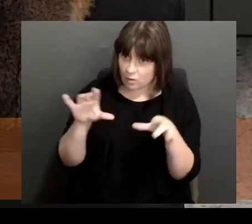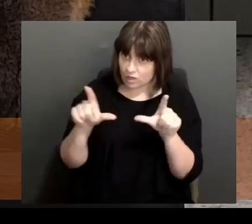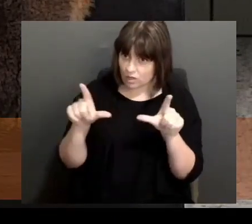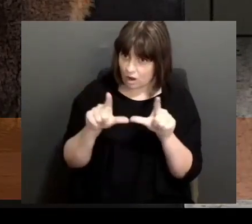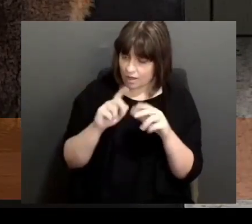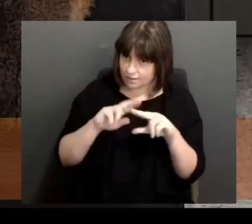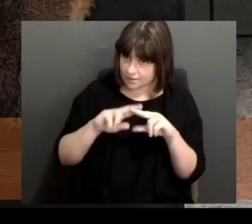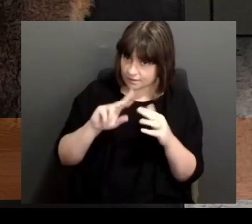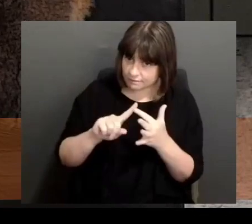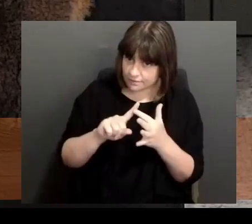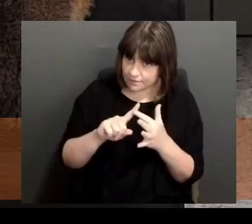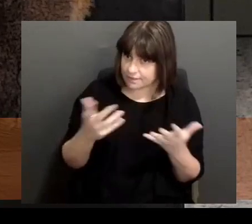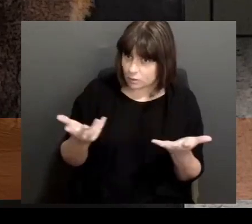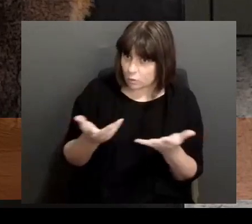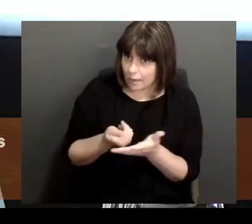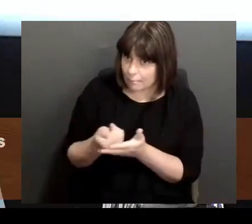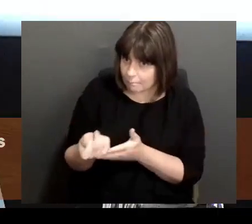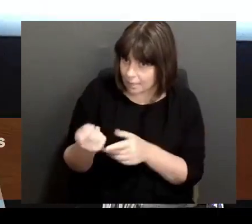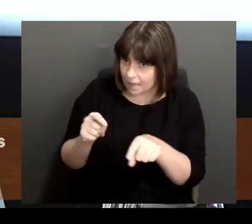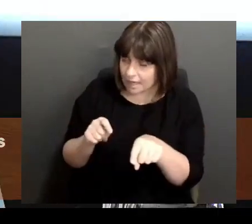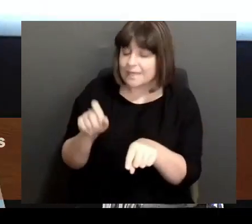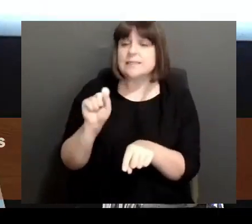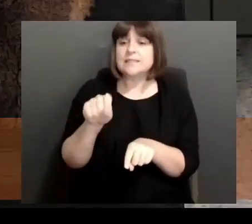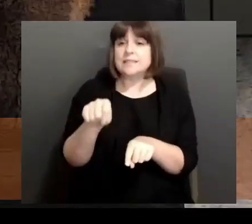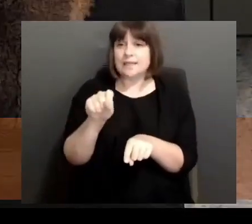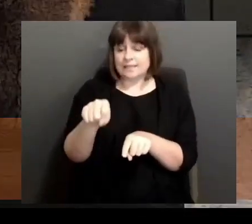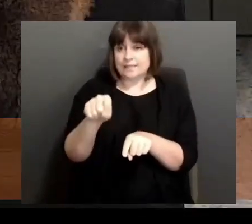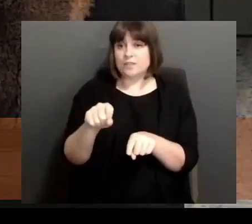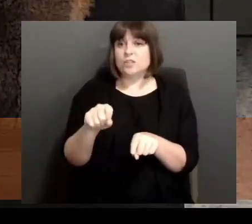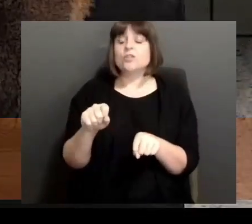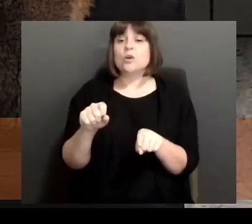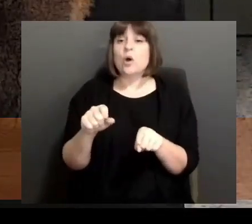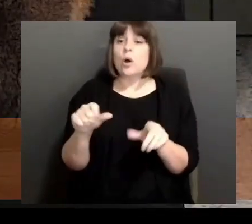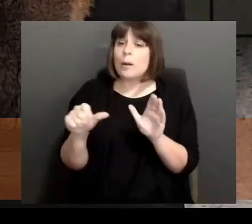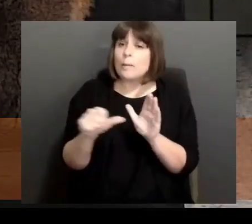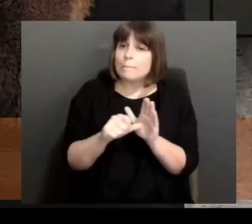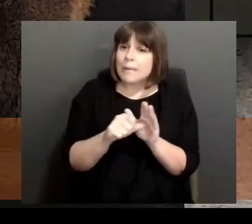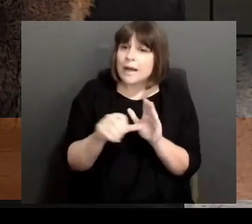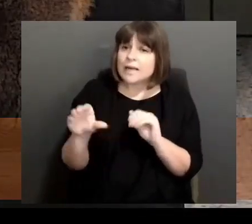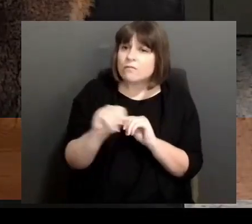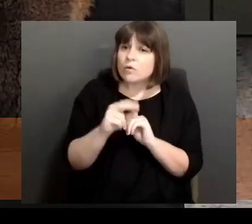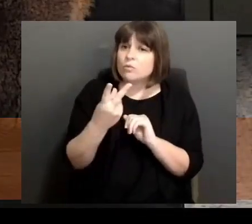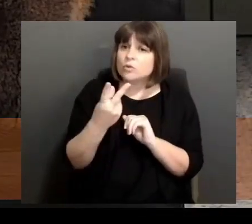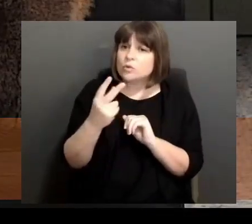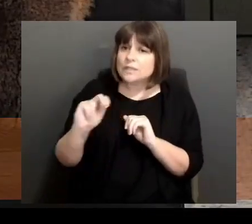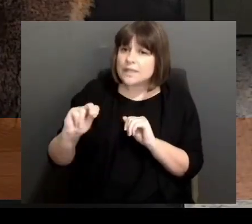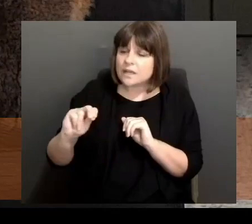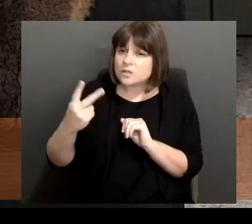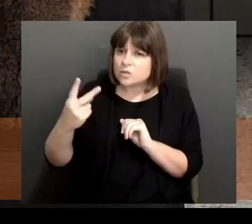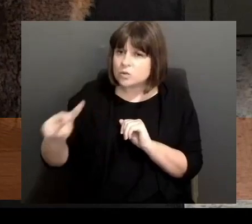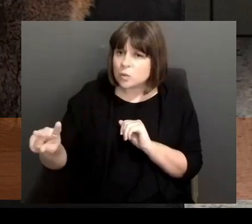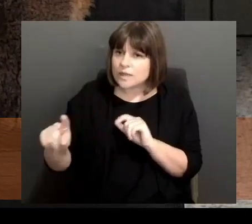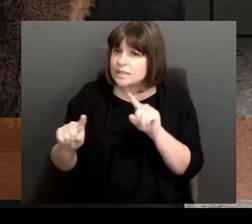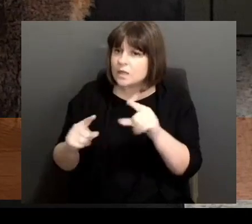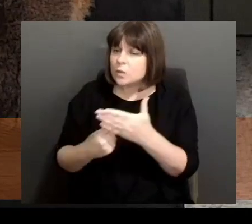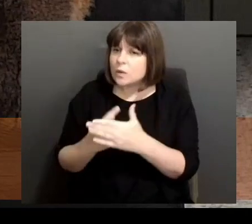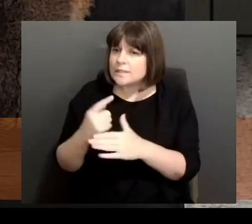Precisely. So royalties since 2020, what's the regime now?